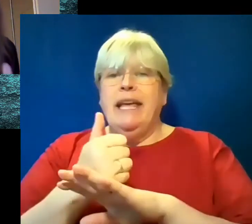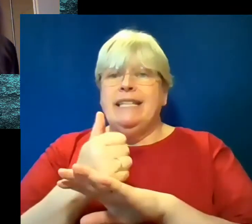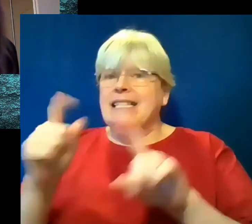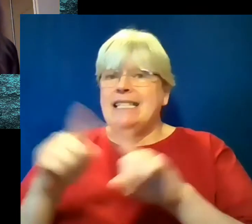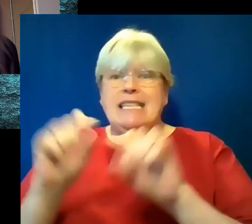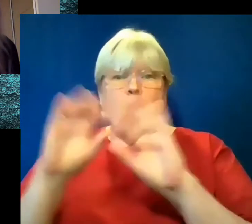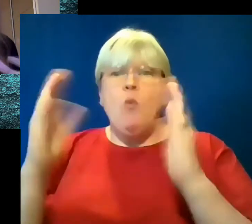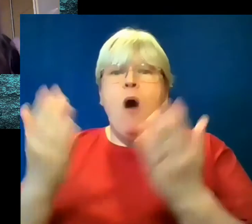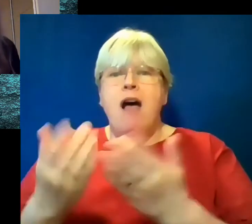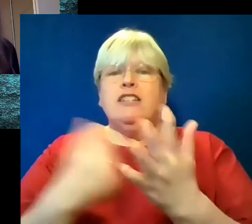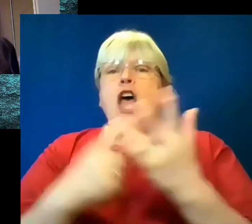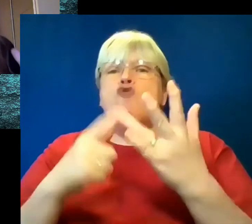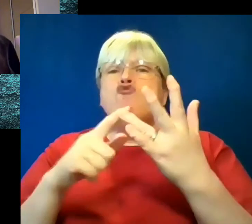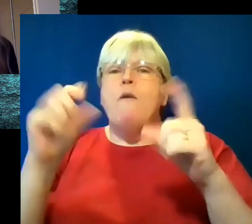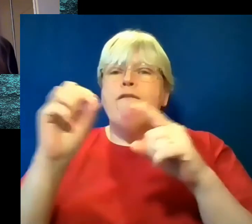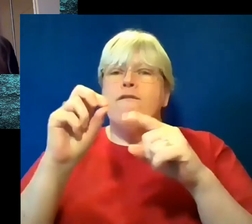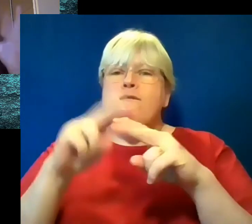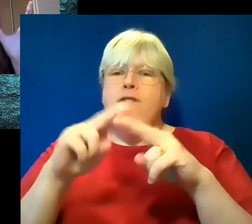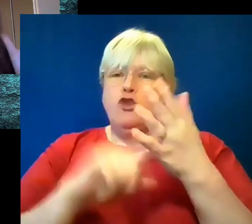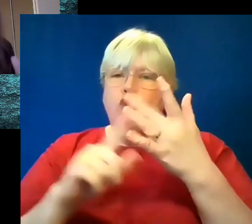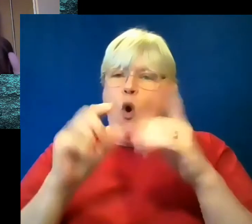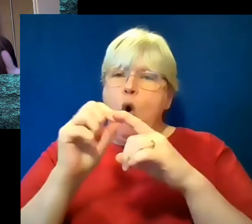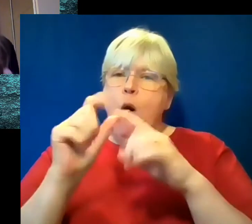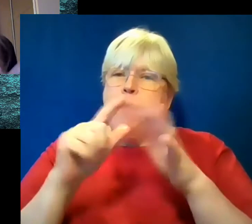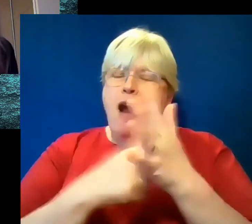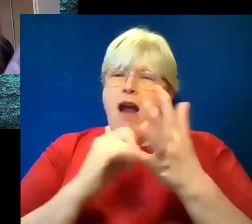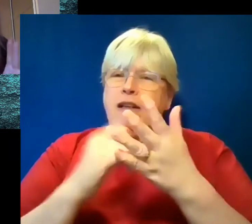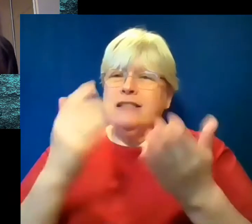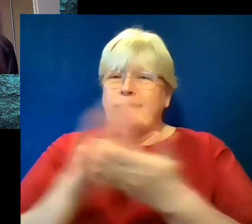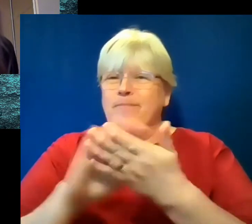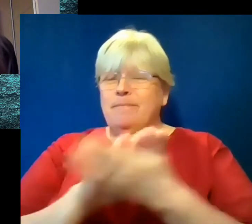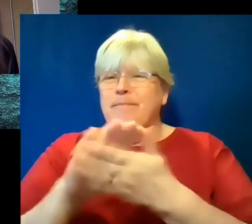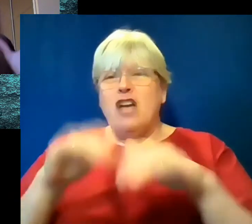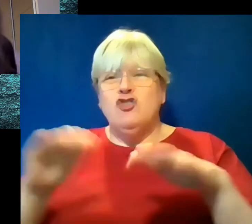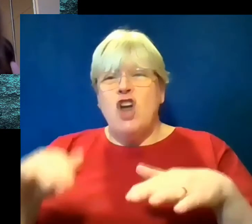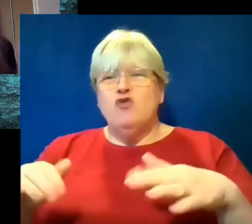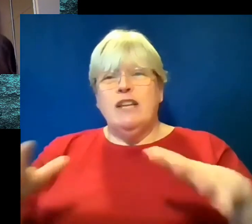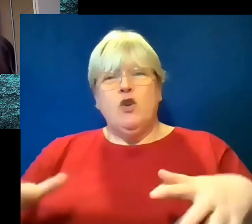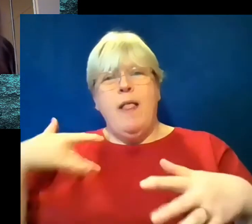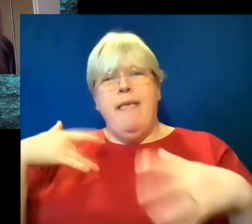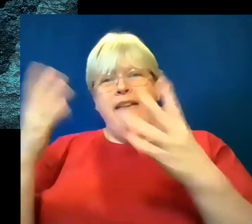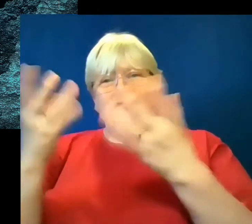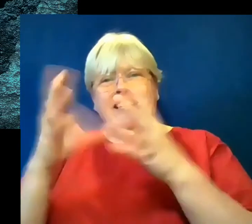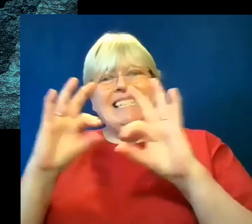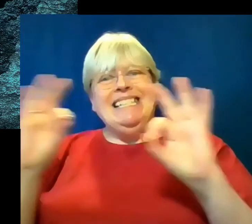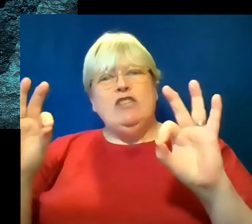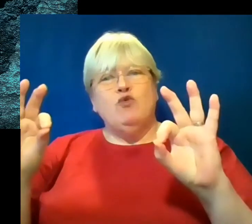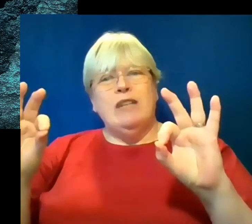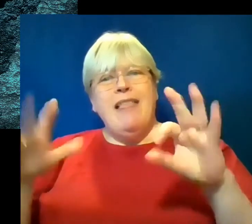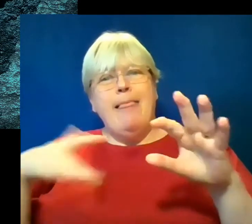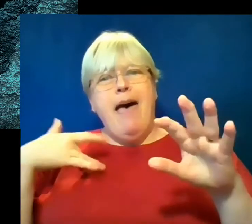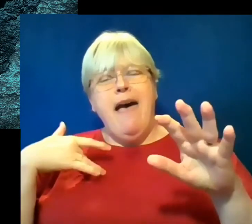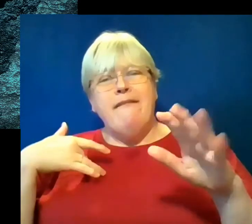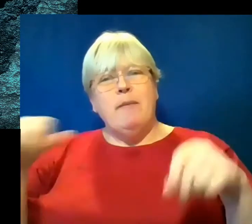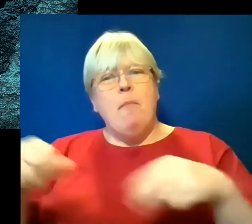world as Rooftoppers, which is a world of children who live secret, wild lives up on the rooftops of Paris. And nobody knows